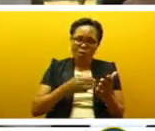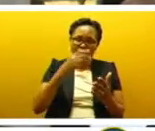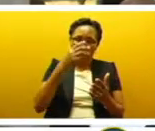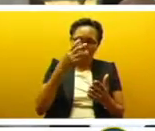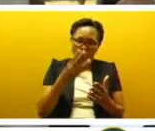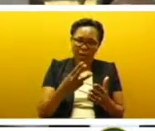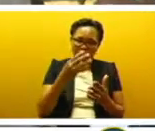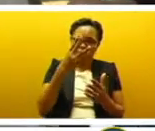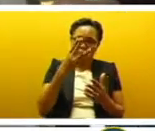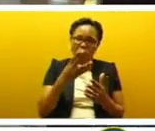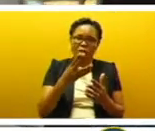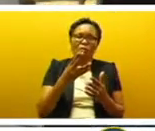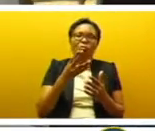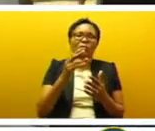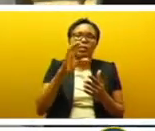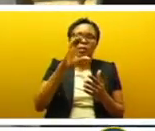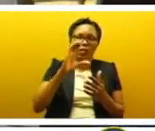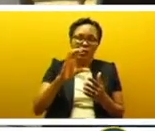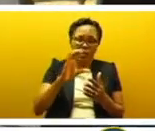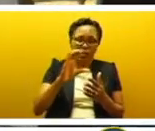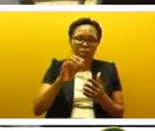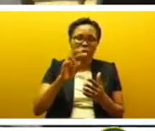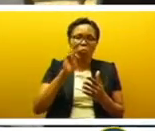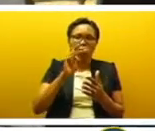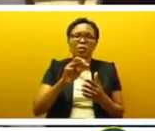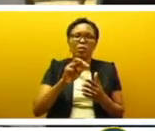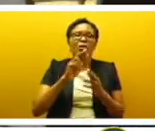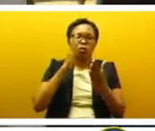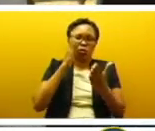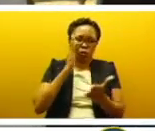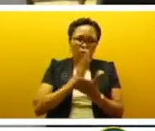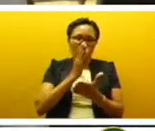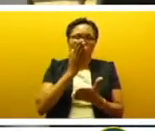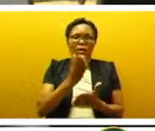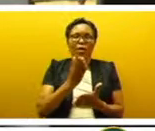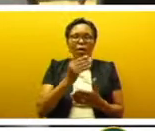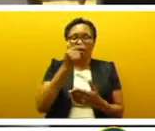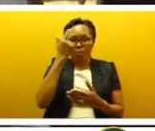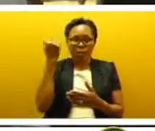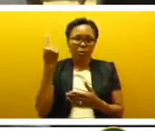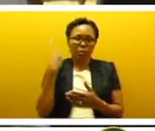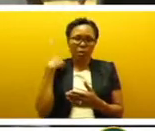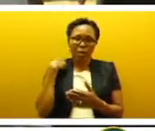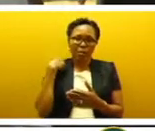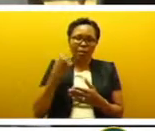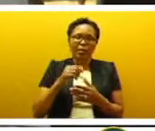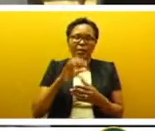the smoking gun is seen. And since figures don't lie,